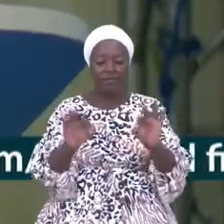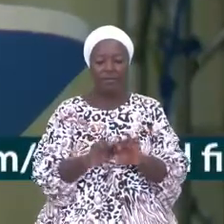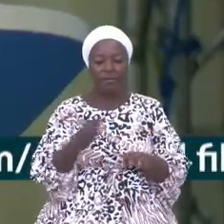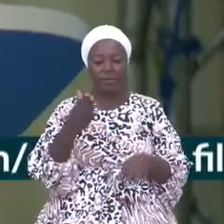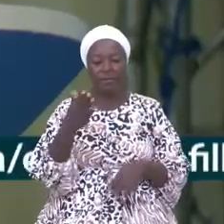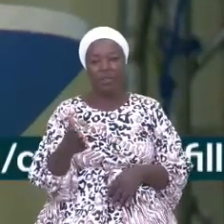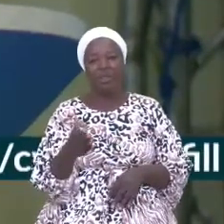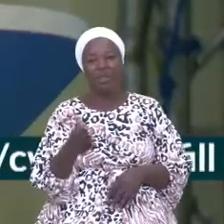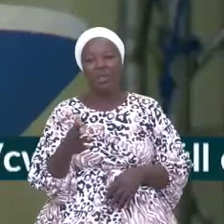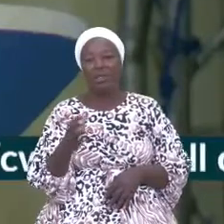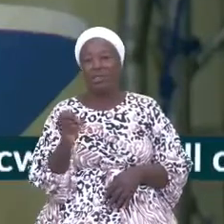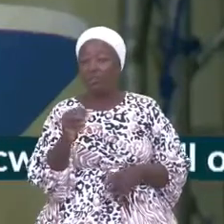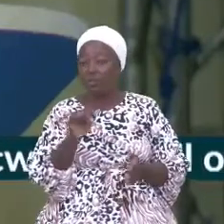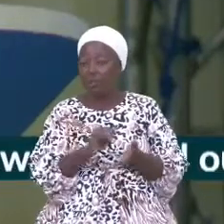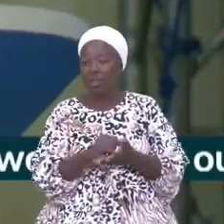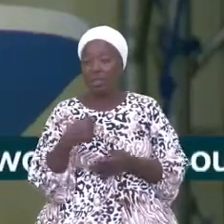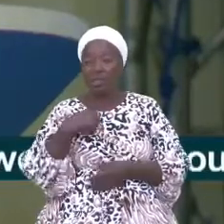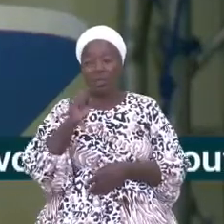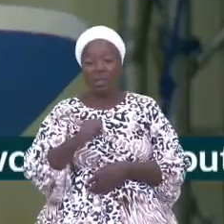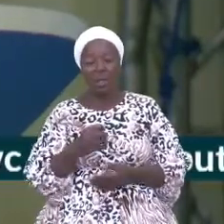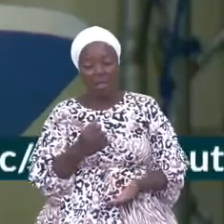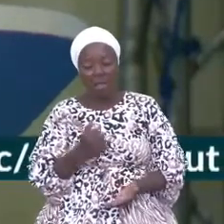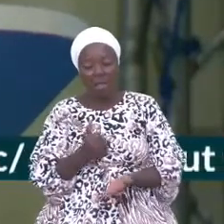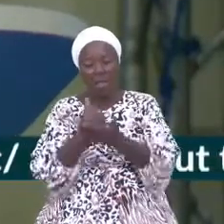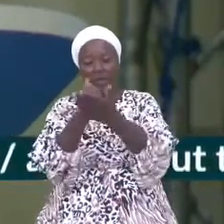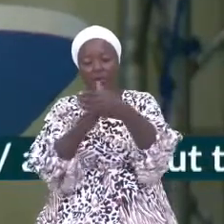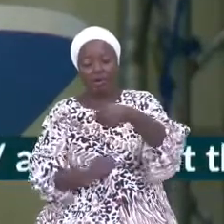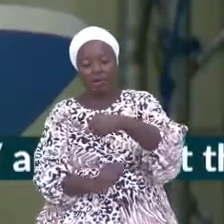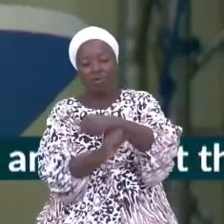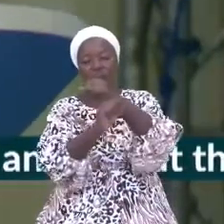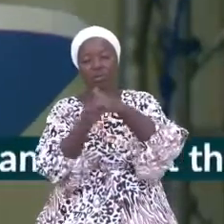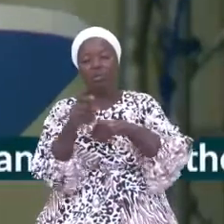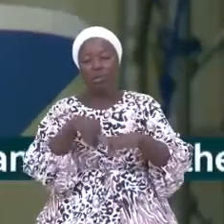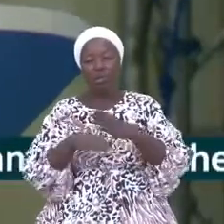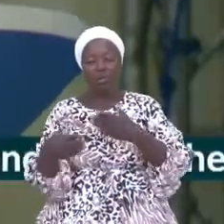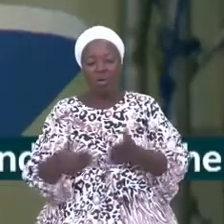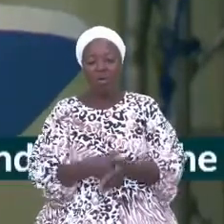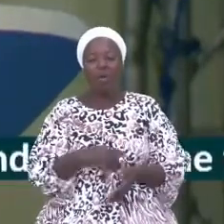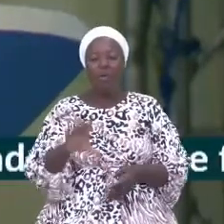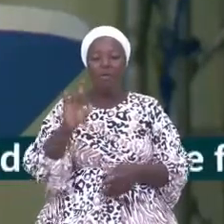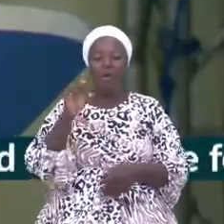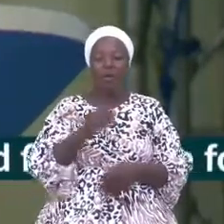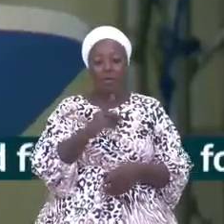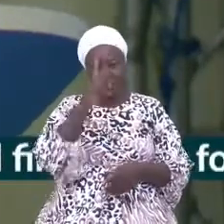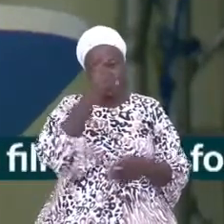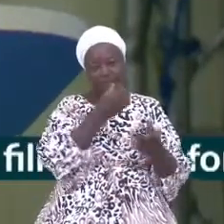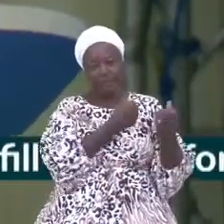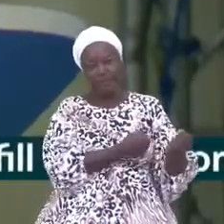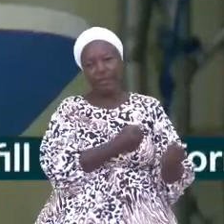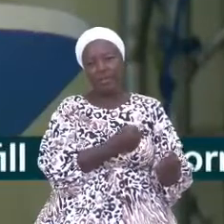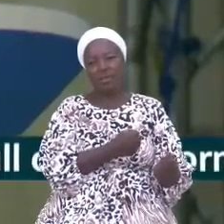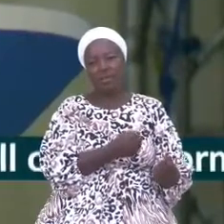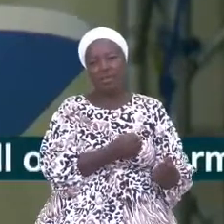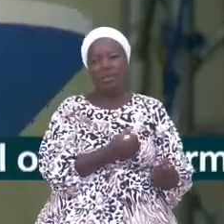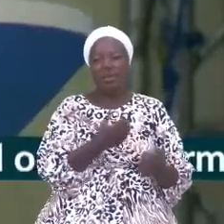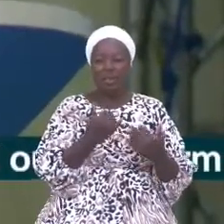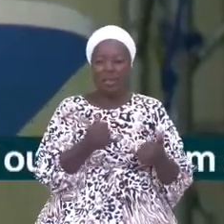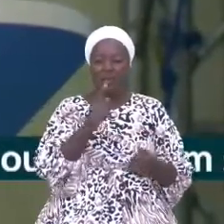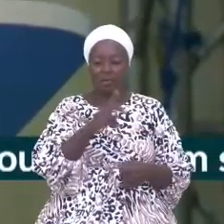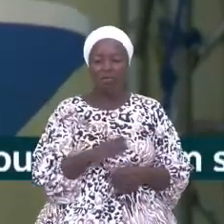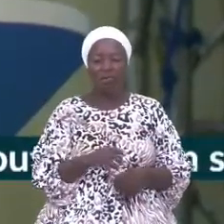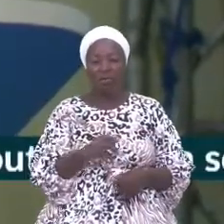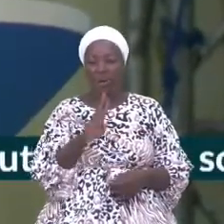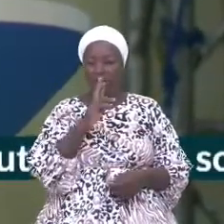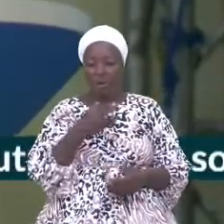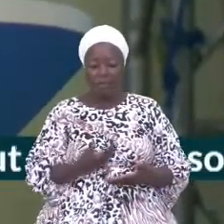so that we can assist you in your newfound faith. You're a believer, you're a child of God, you need